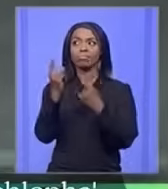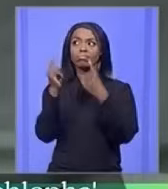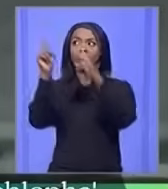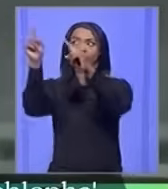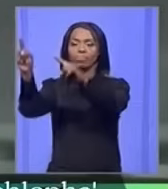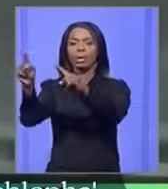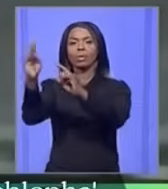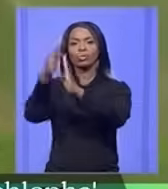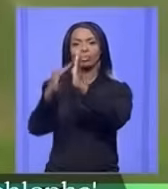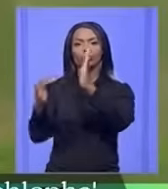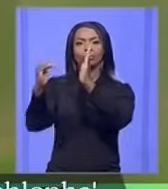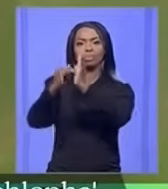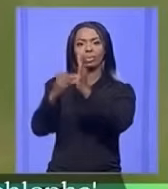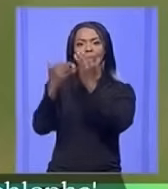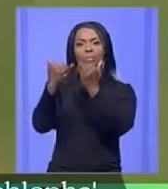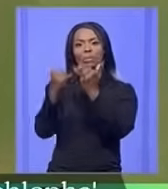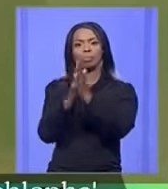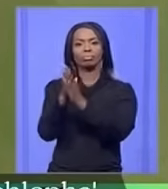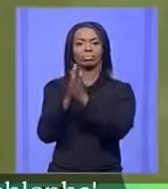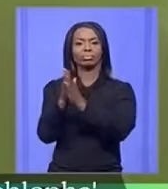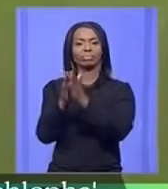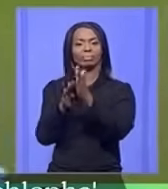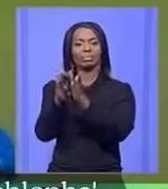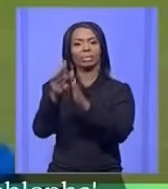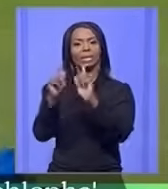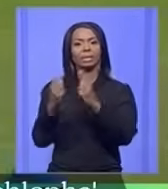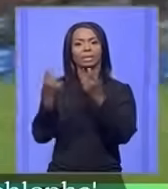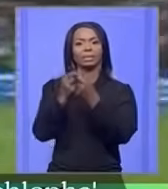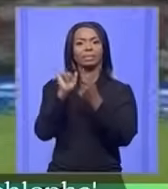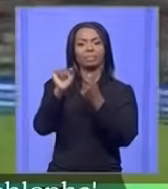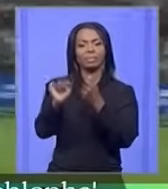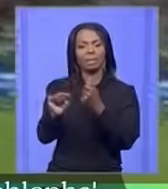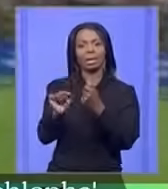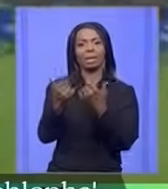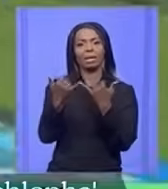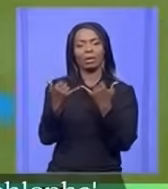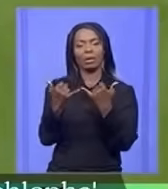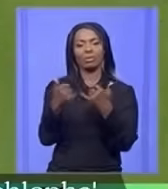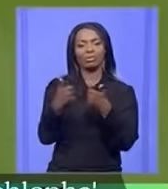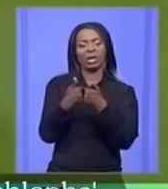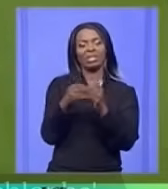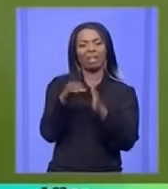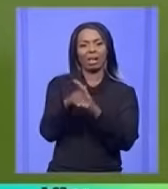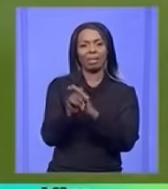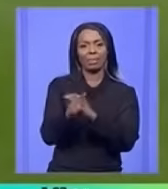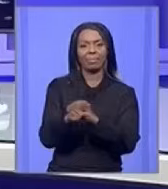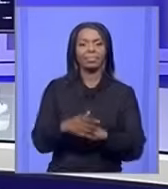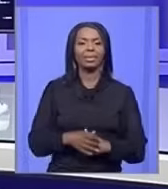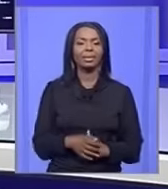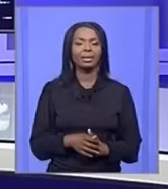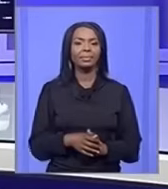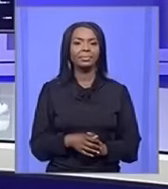Zealand e gwahlafaditše sehlopha sa bosetšhaba sa dipapadi tša diteko.